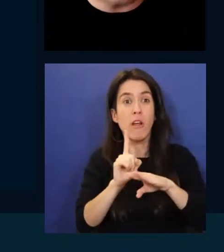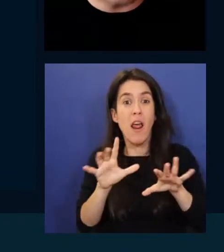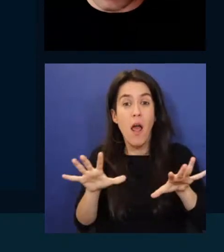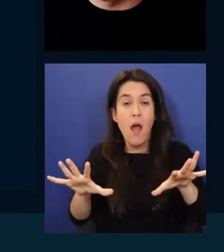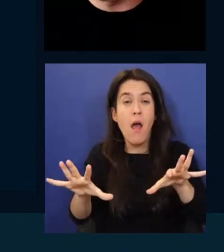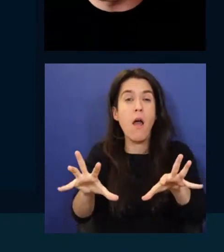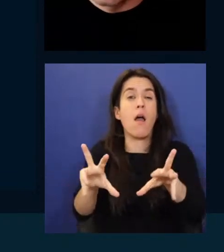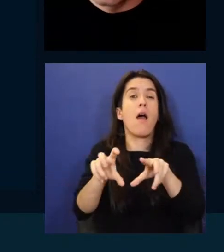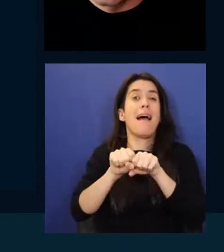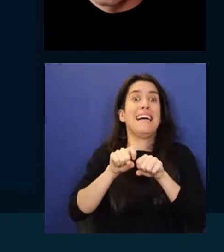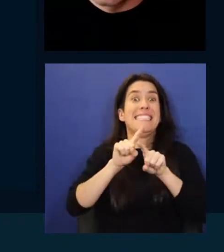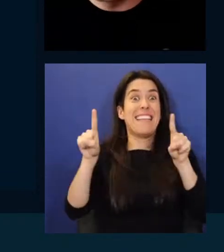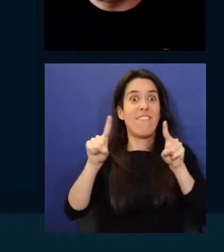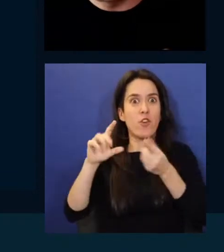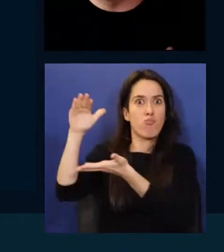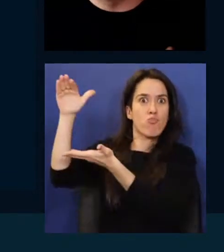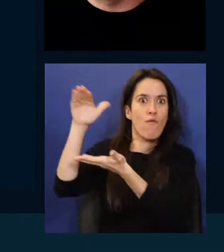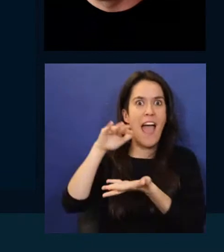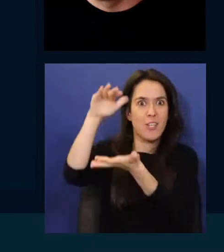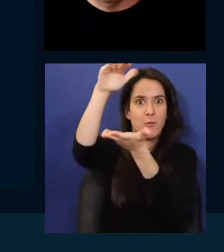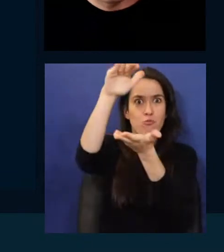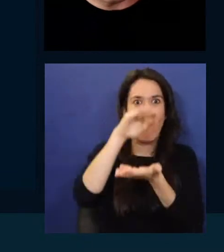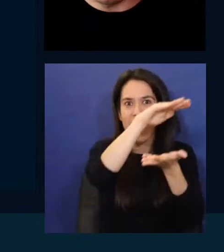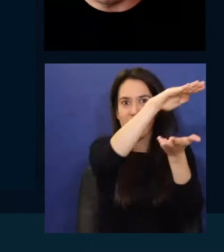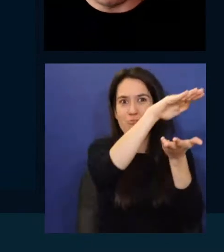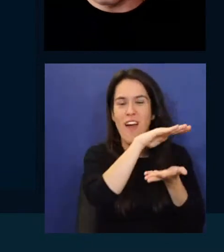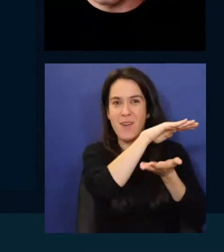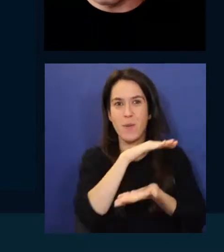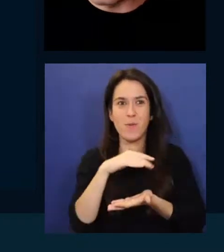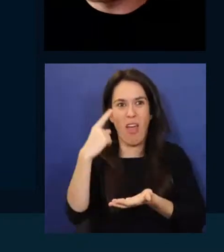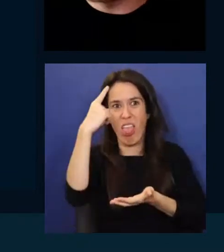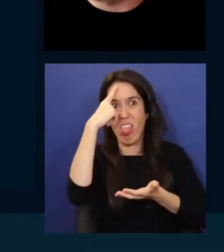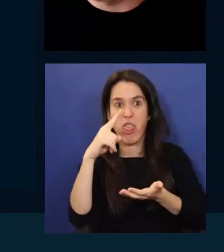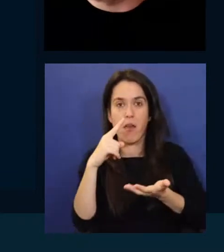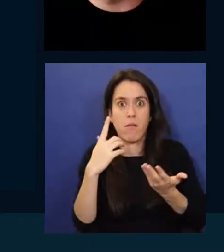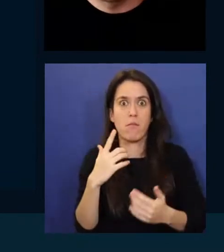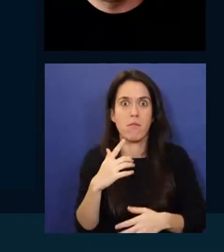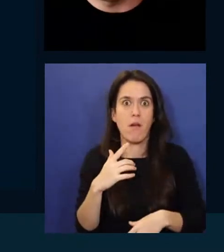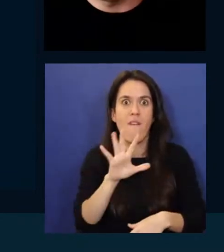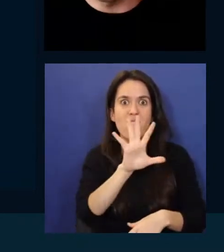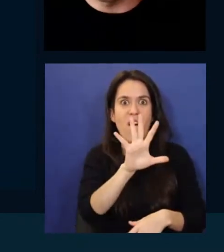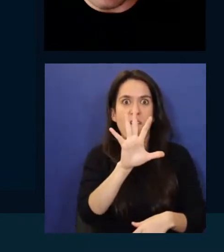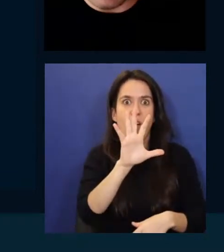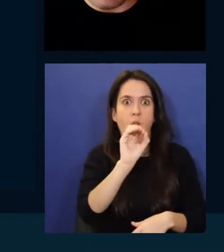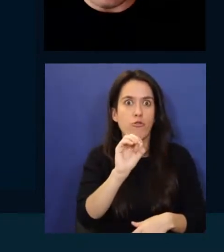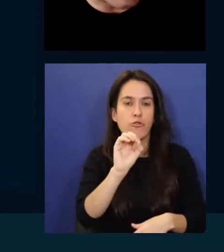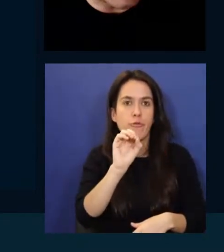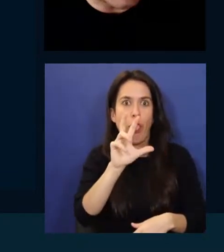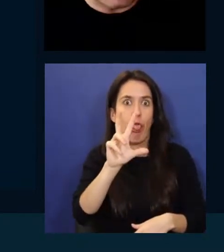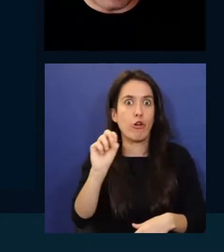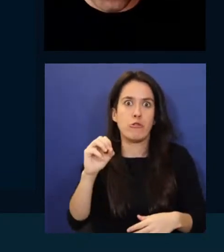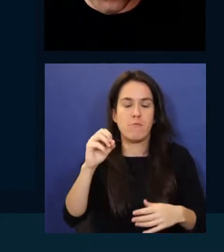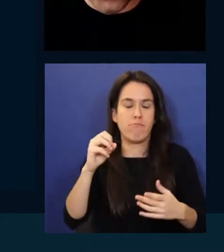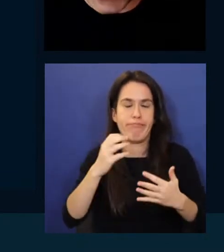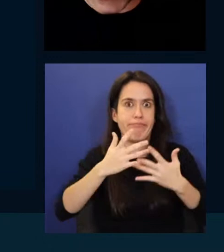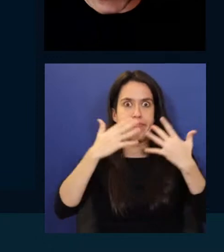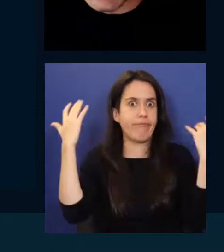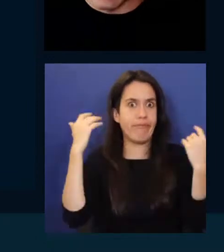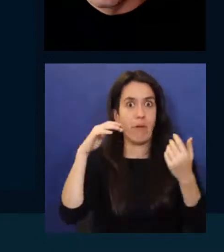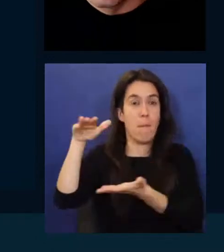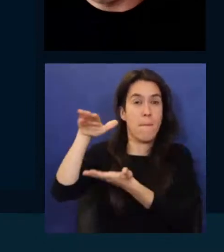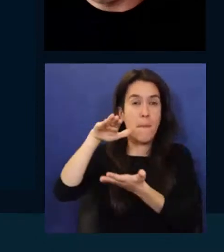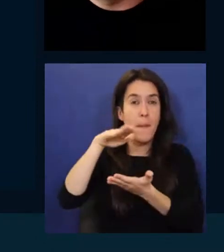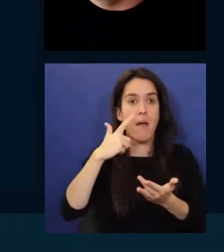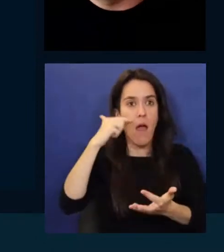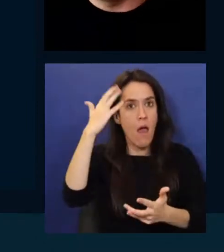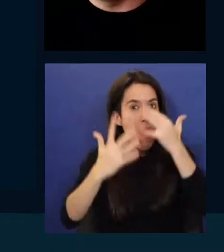retailers and in turn serves more than 580 manufacturers. Right? So they're relying on like an old legacy, costly